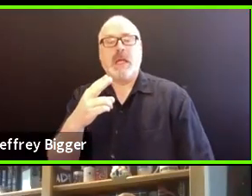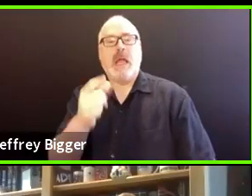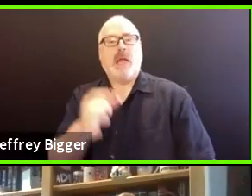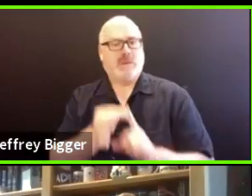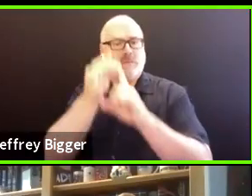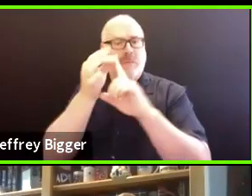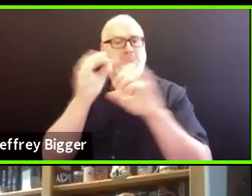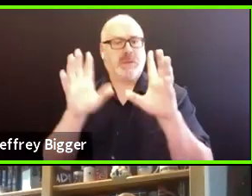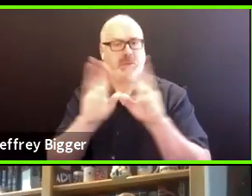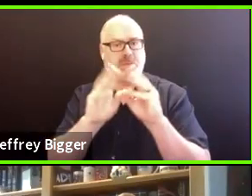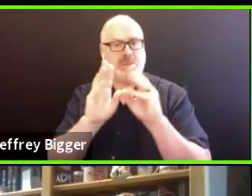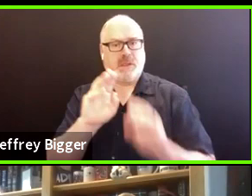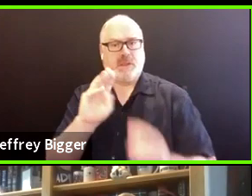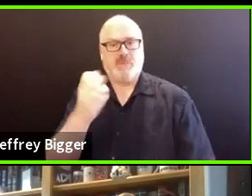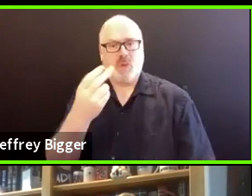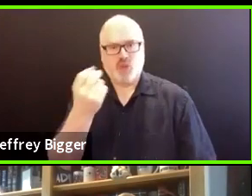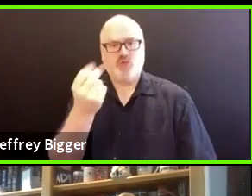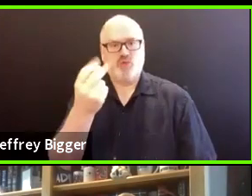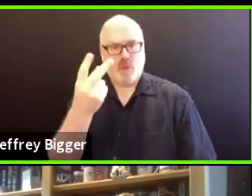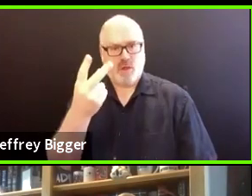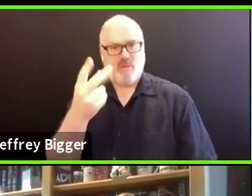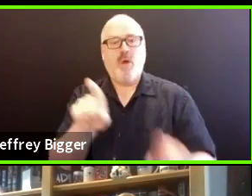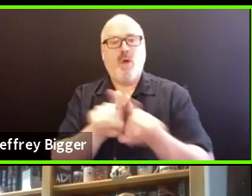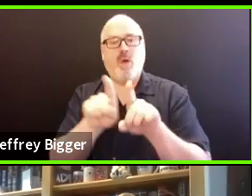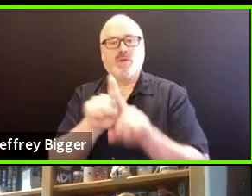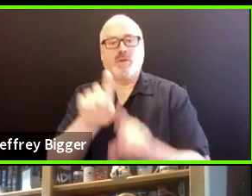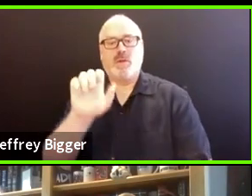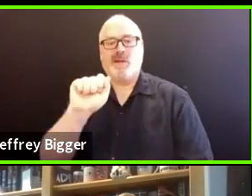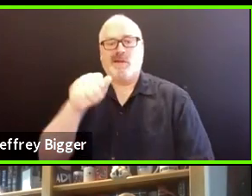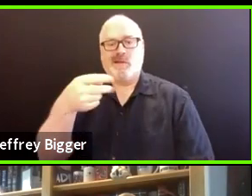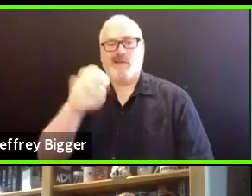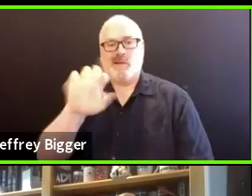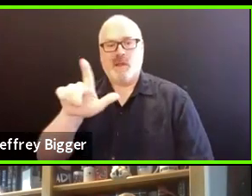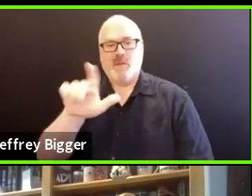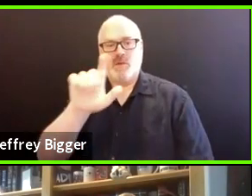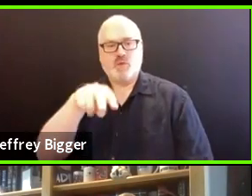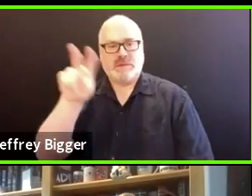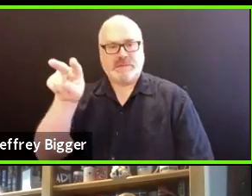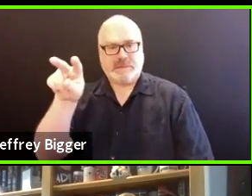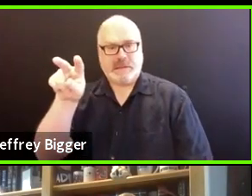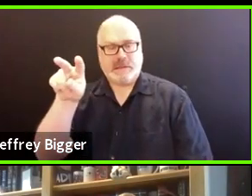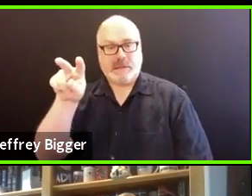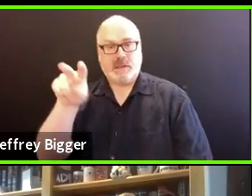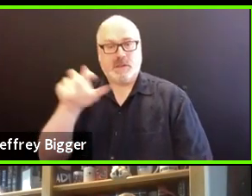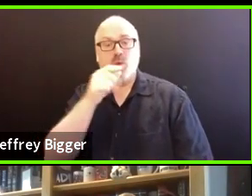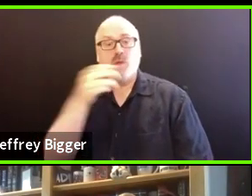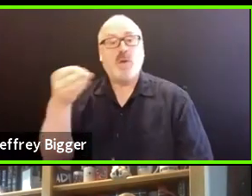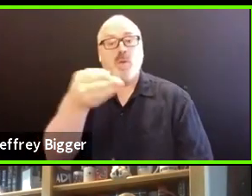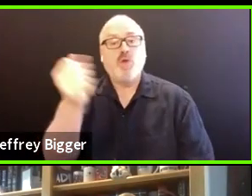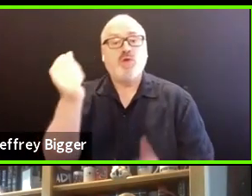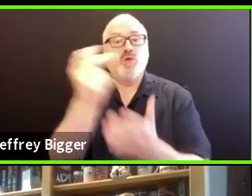on March 12th and April 22nd. So can I have a motion for all those?